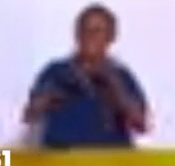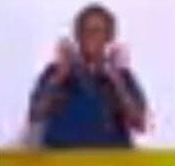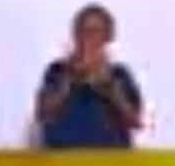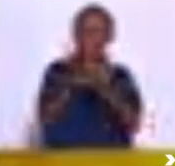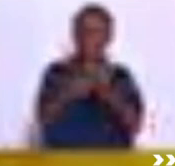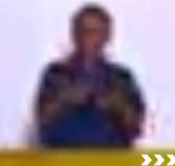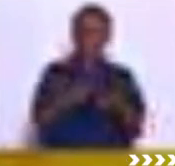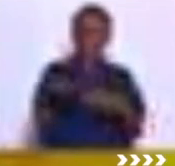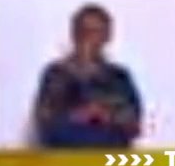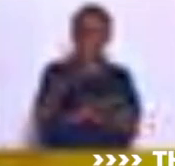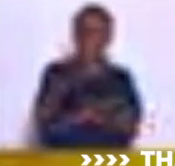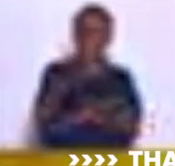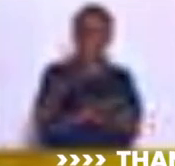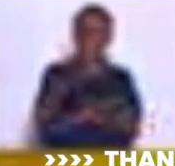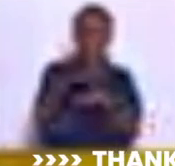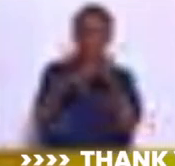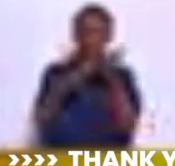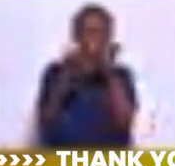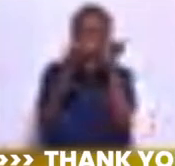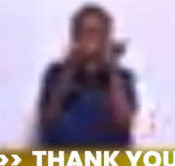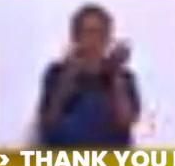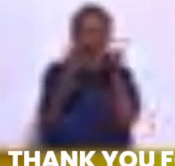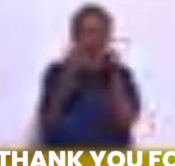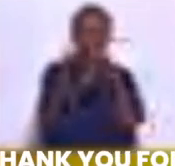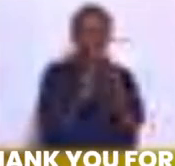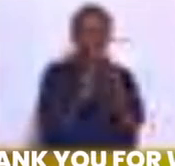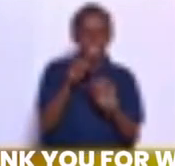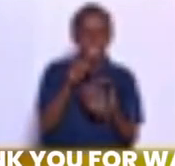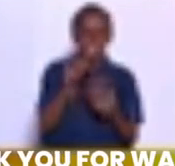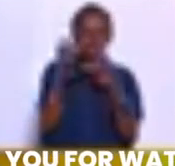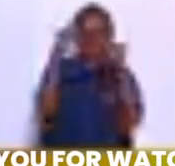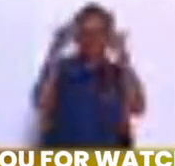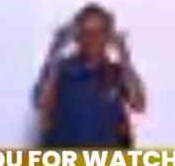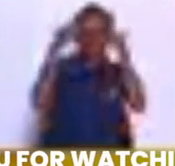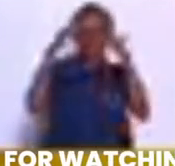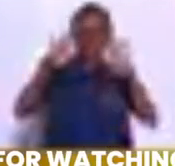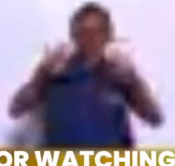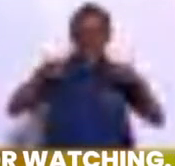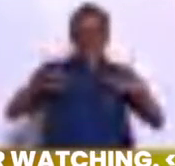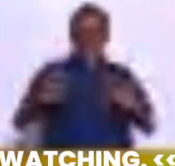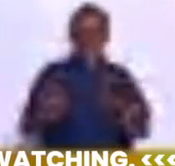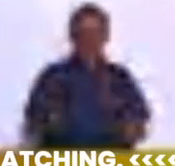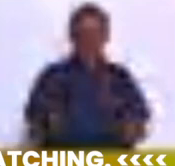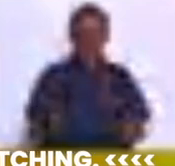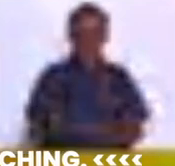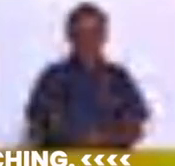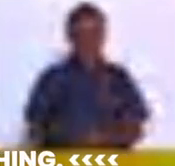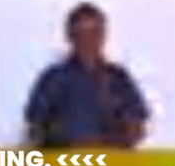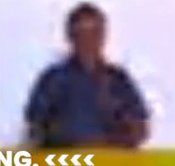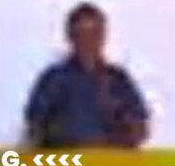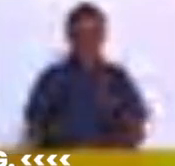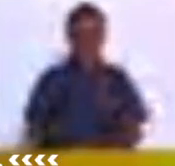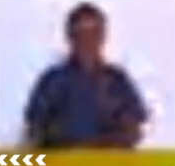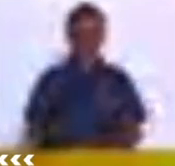area, but he doesn't know how.